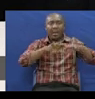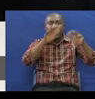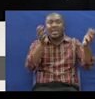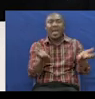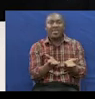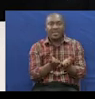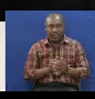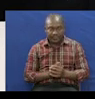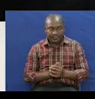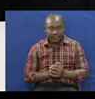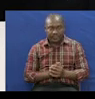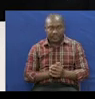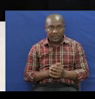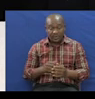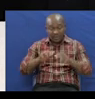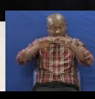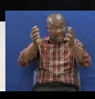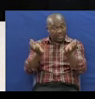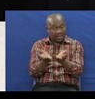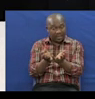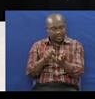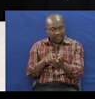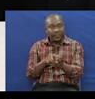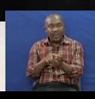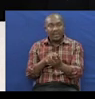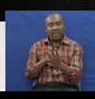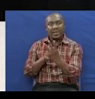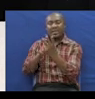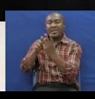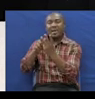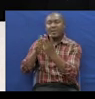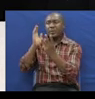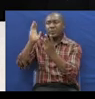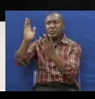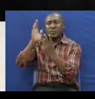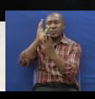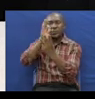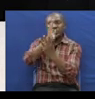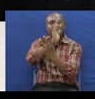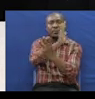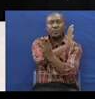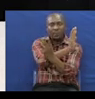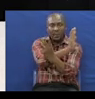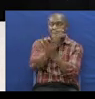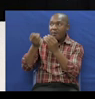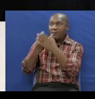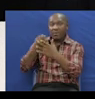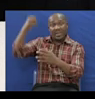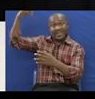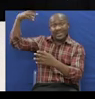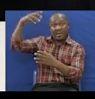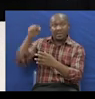Our planet Earth is a third farthest planet from the